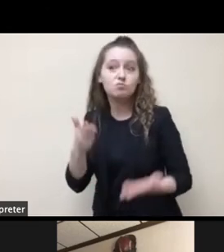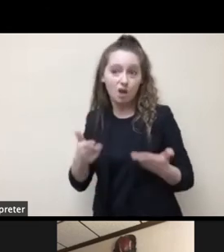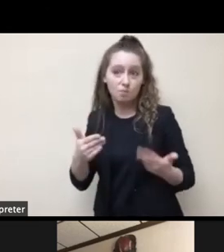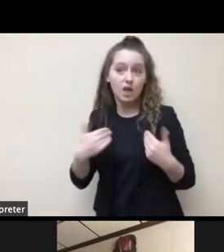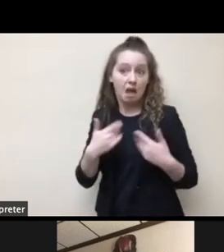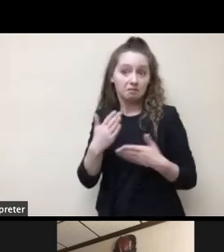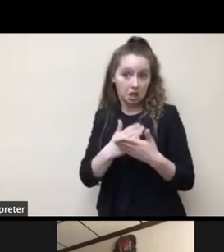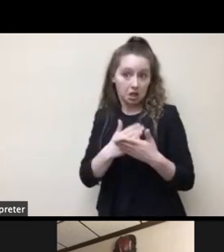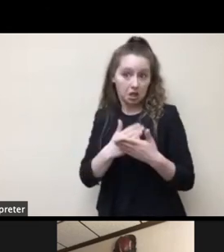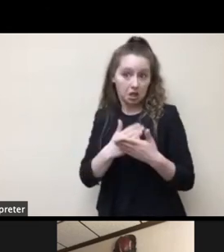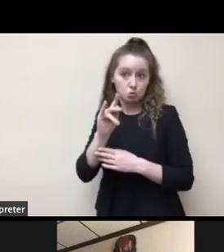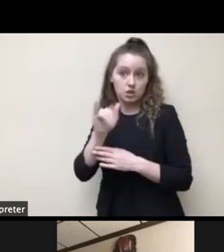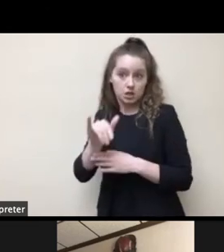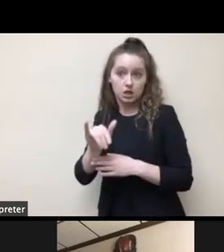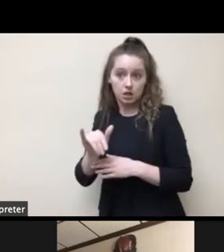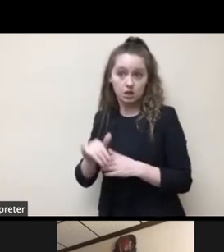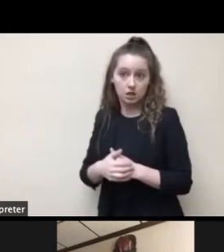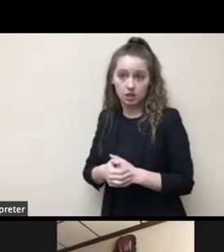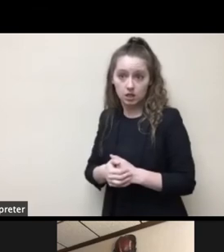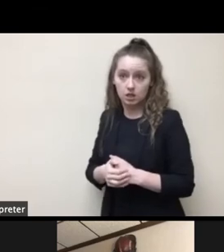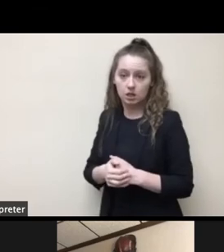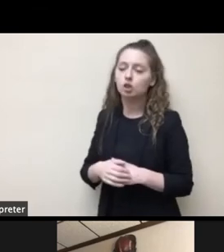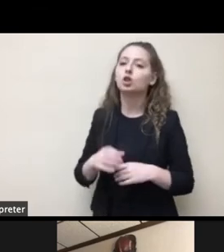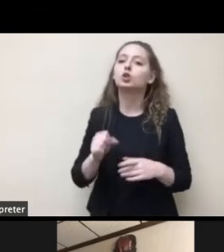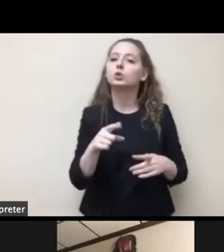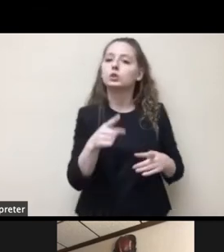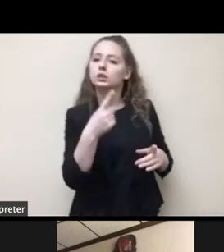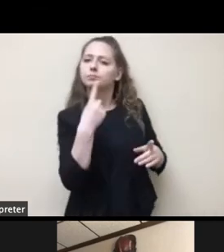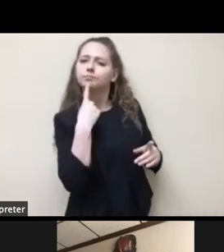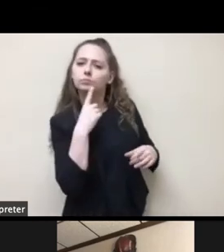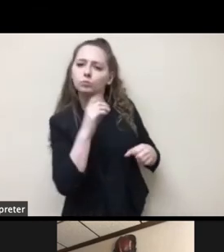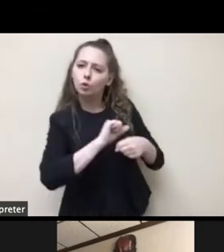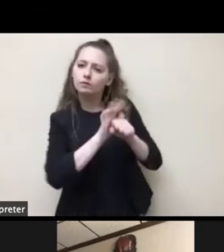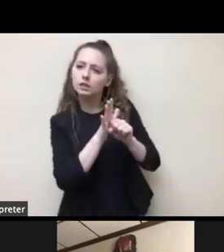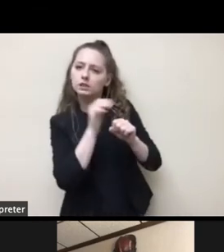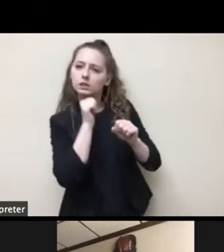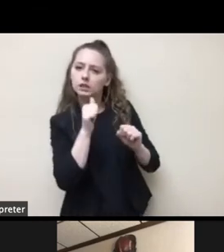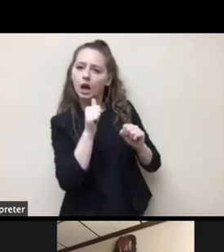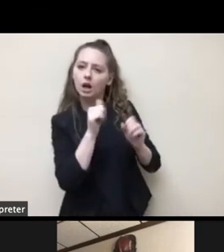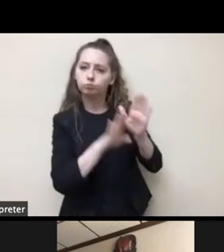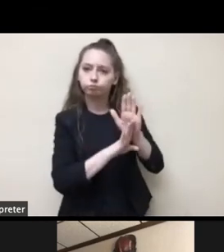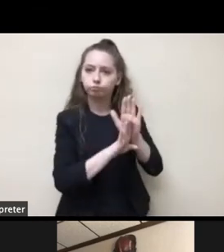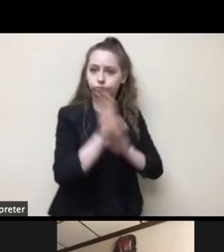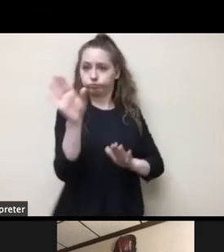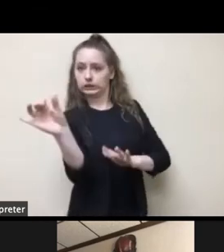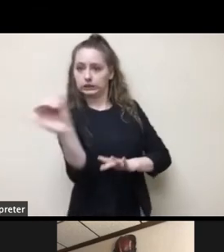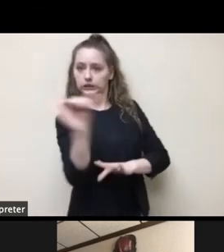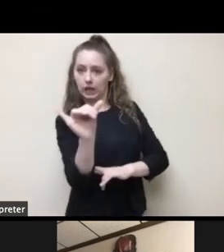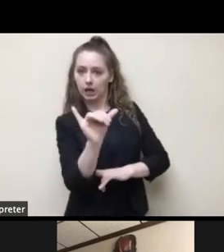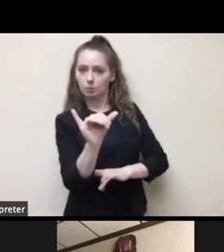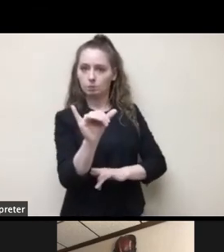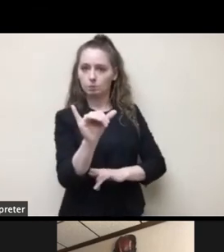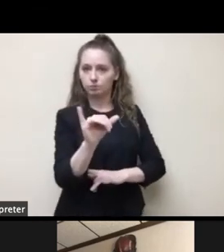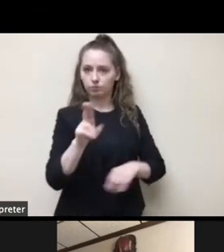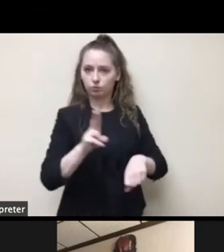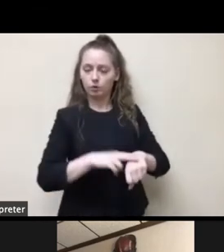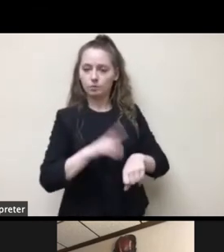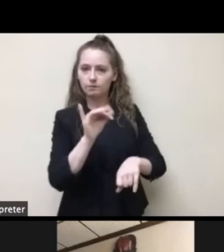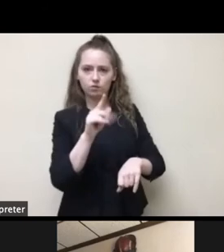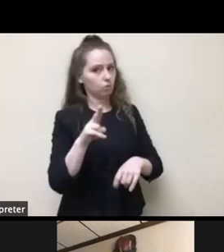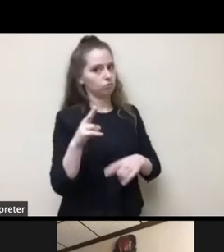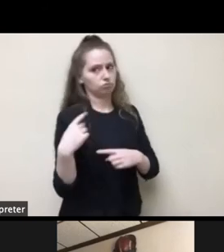it. But you're saying, so COVID-19 doesn't mutate as much as the normal flu then? So far, there's no evidence of any significant